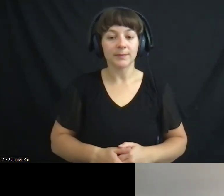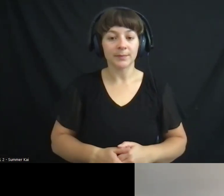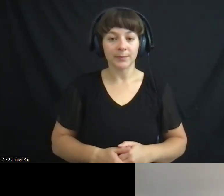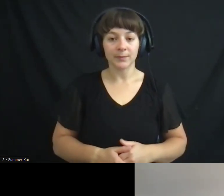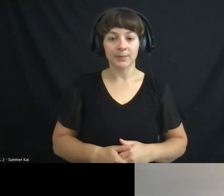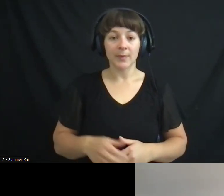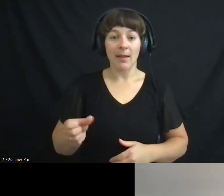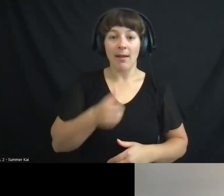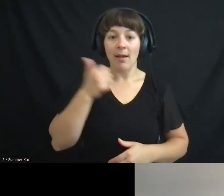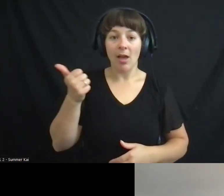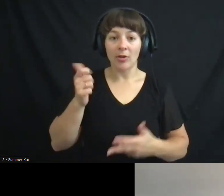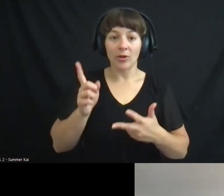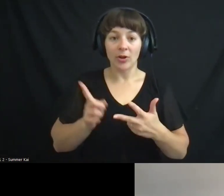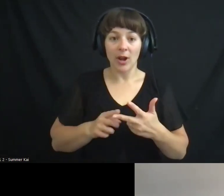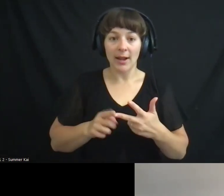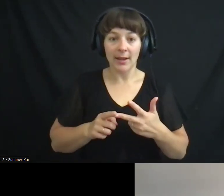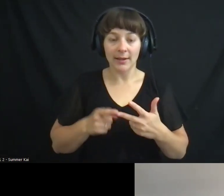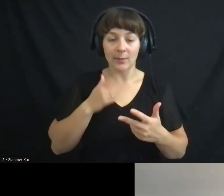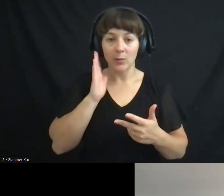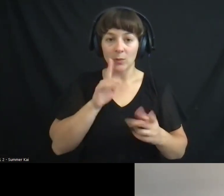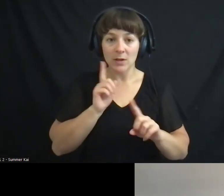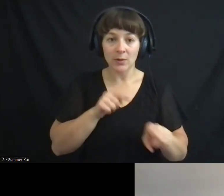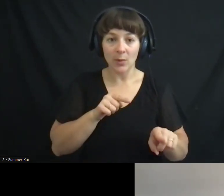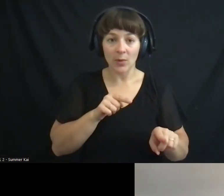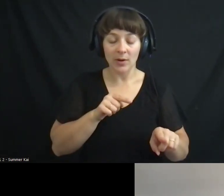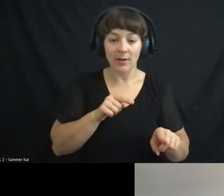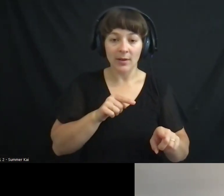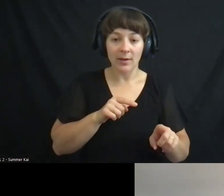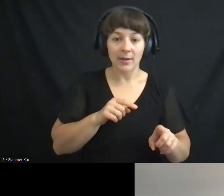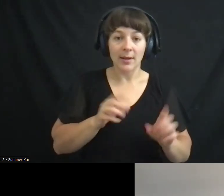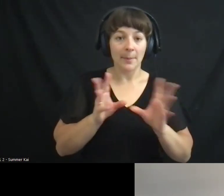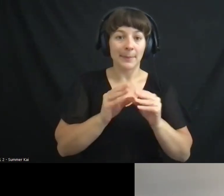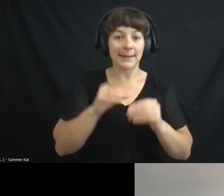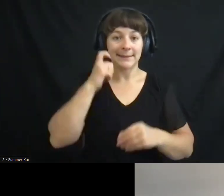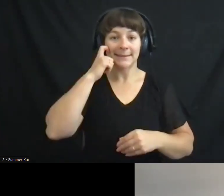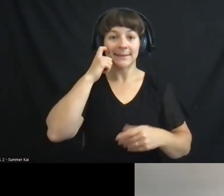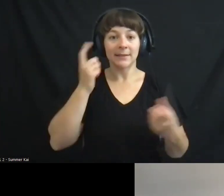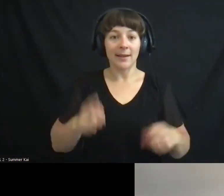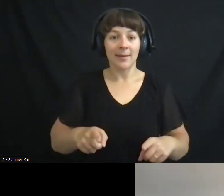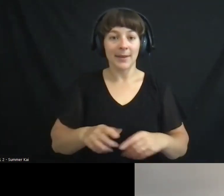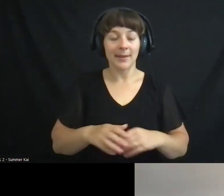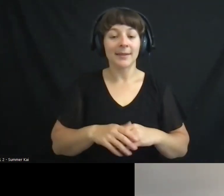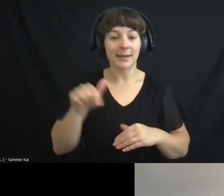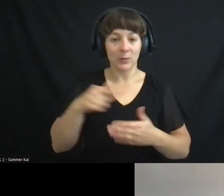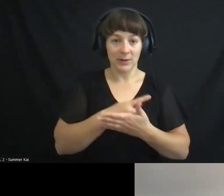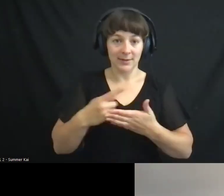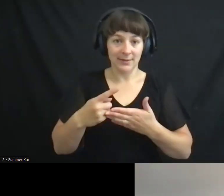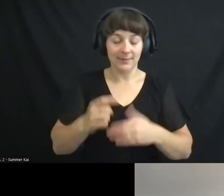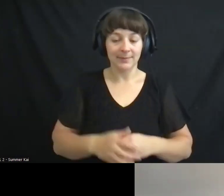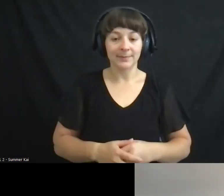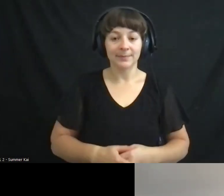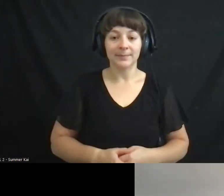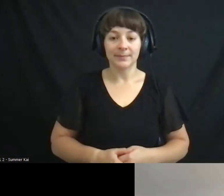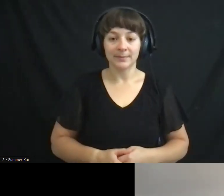One other item that I will report from a meeting that we just had this week,